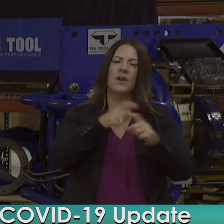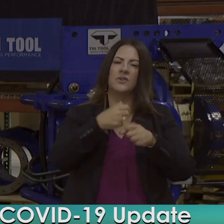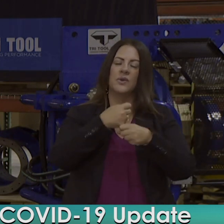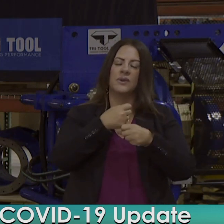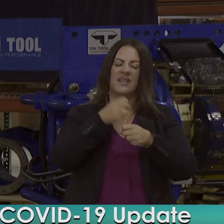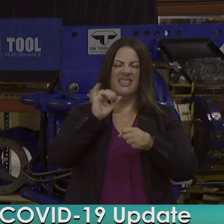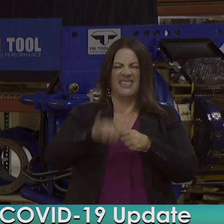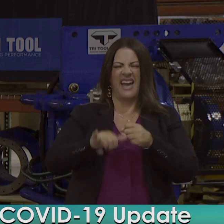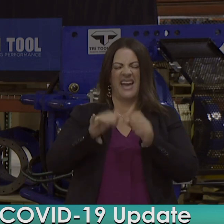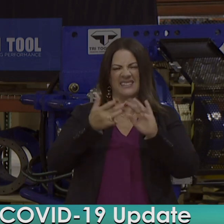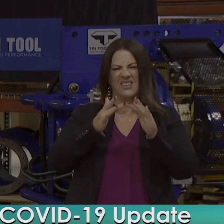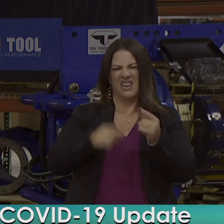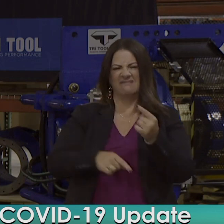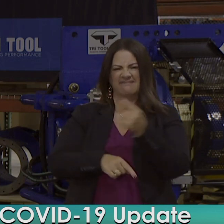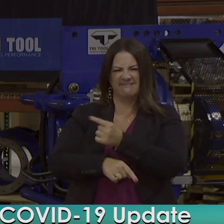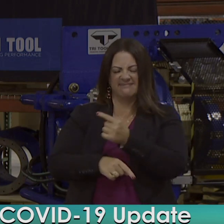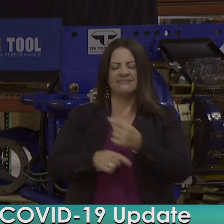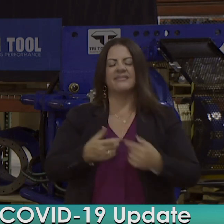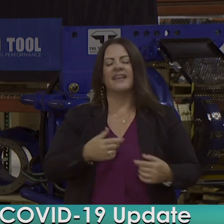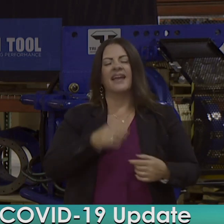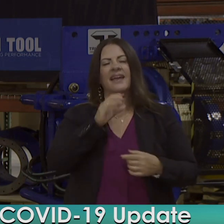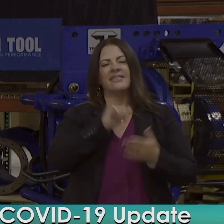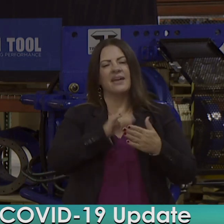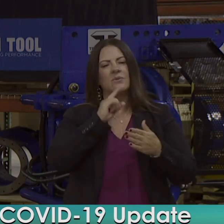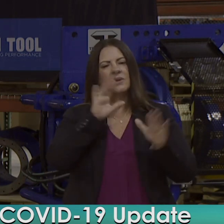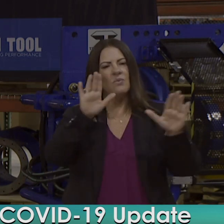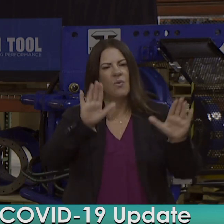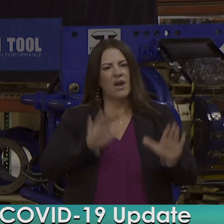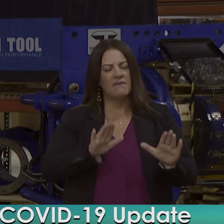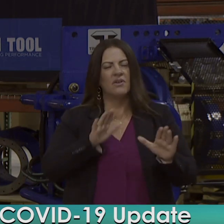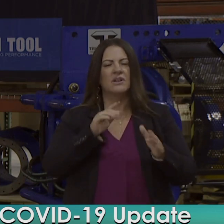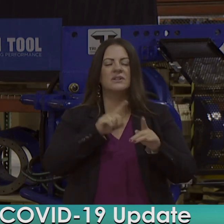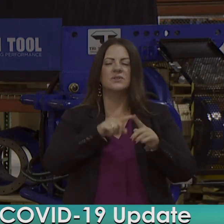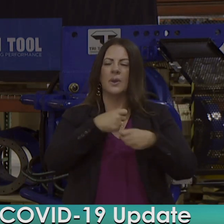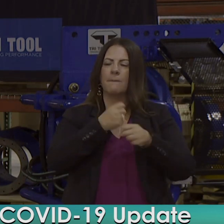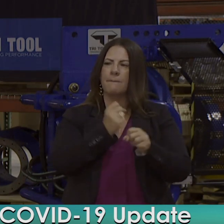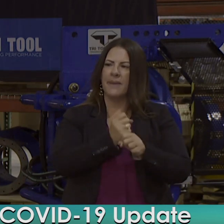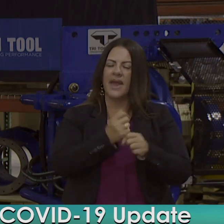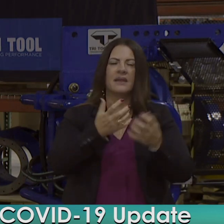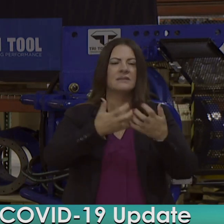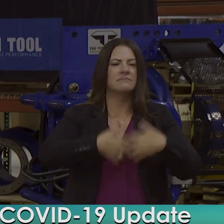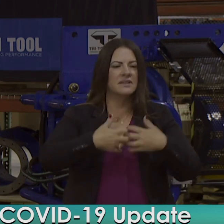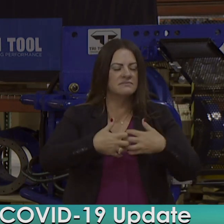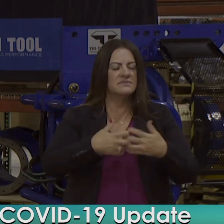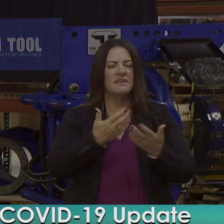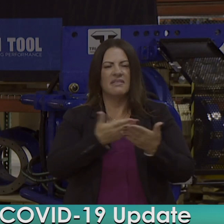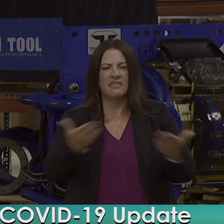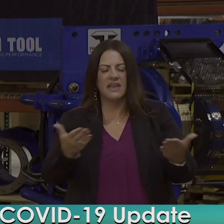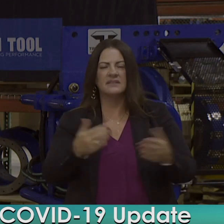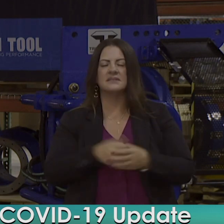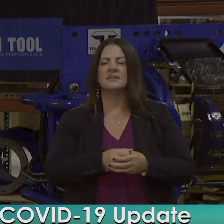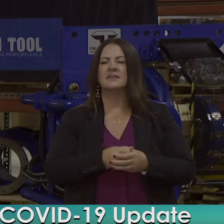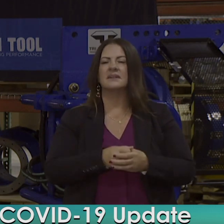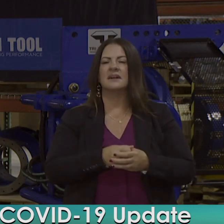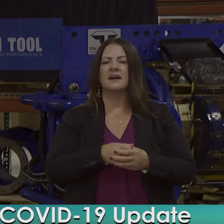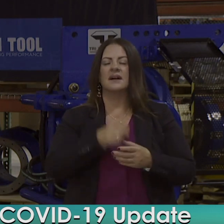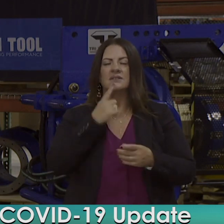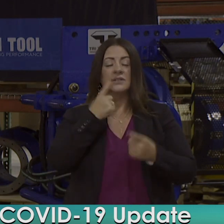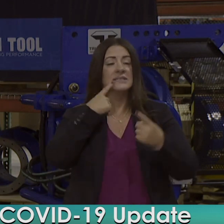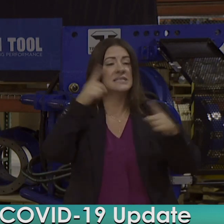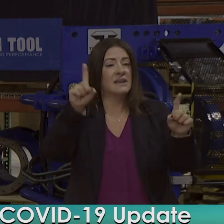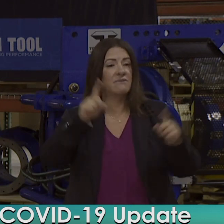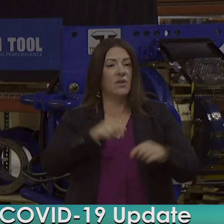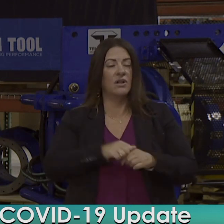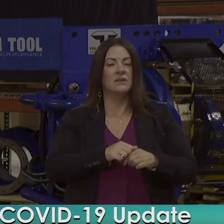safelymakingca.org. We're very proud of the program. It's a marketplace that will link manufacturers with consumers. But in order for us to make that effective and successful, we